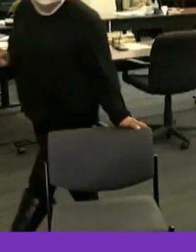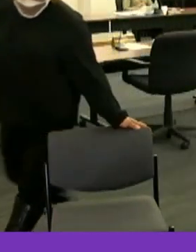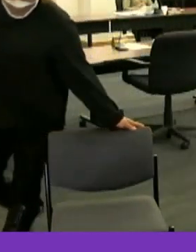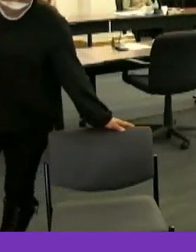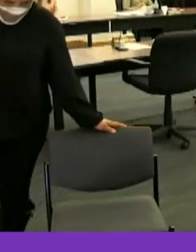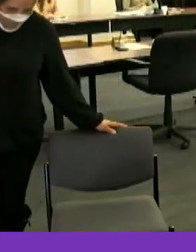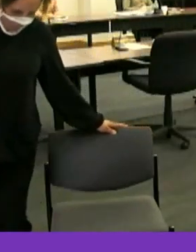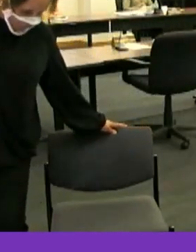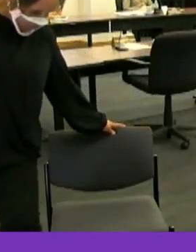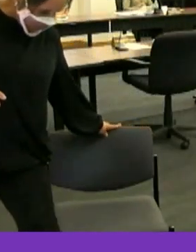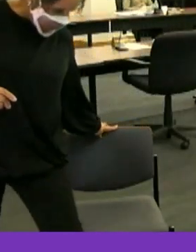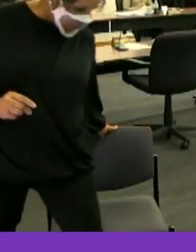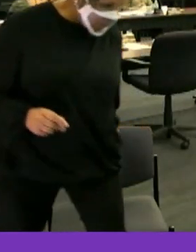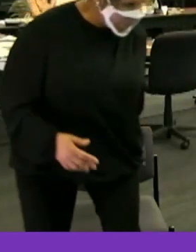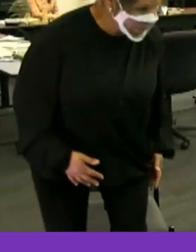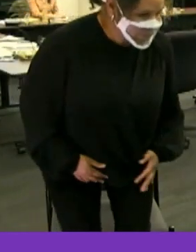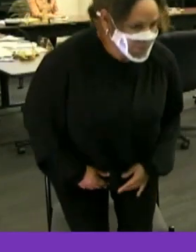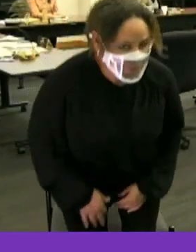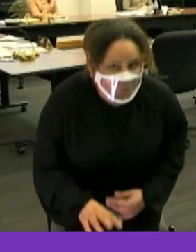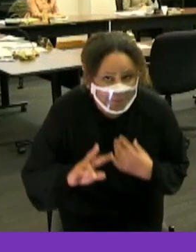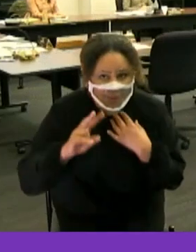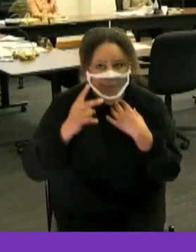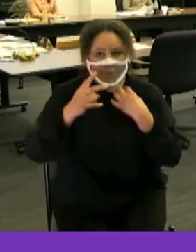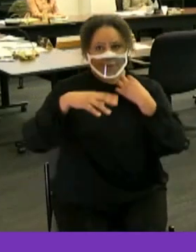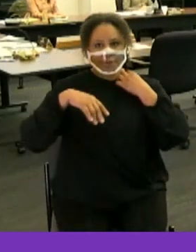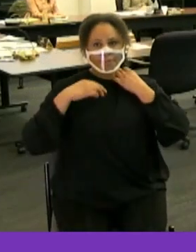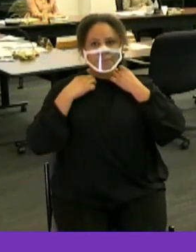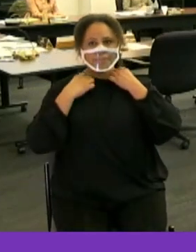So moved. Second.